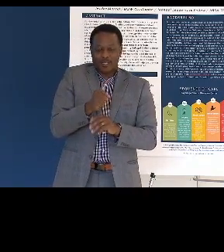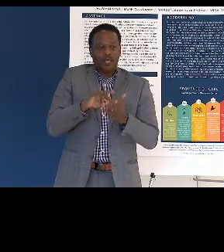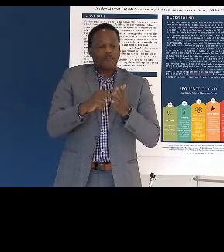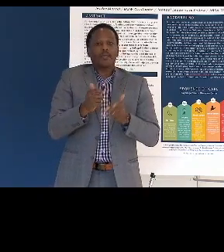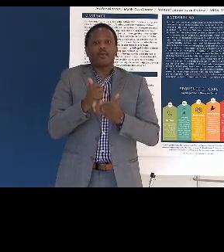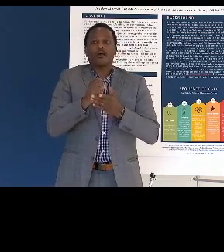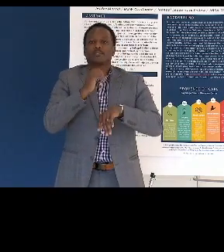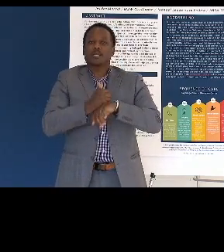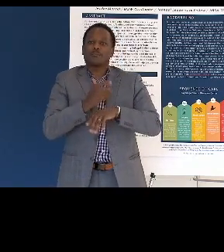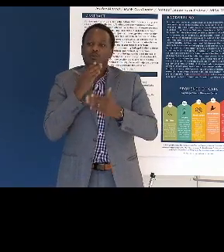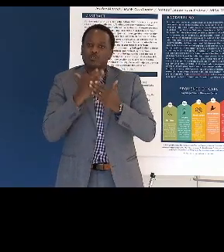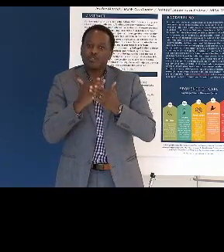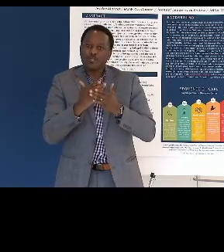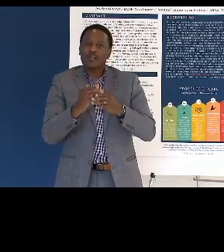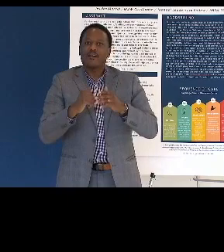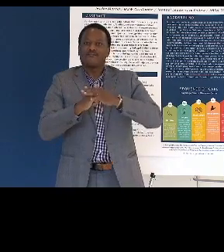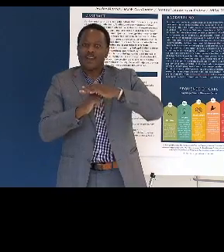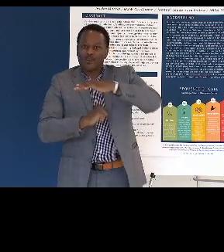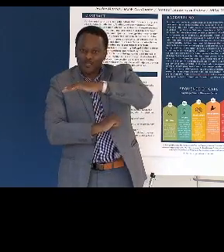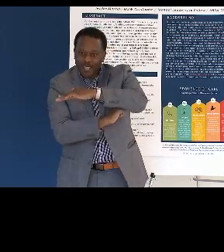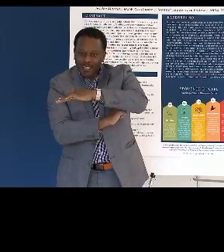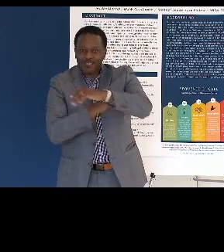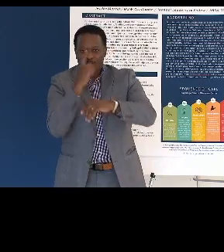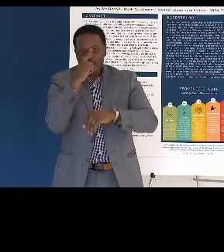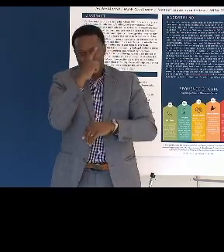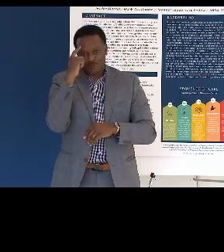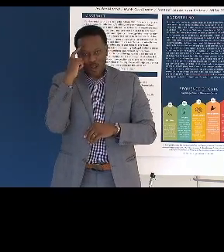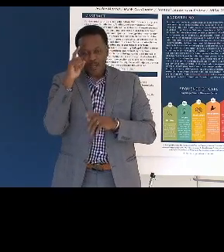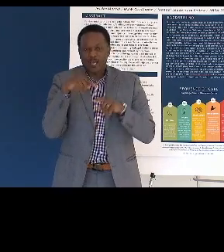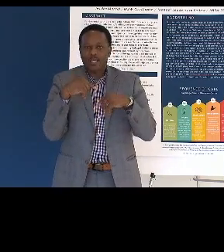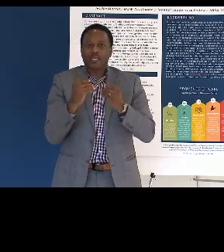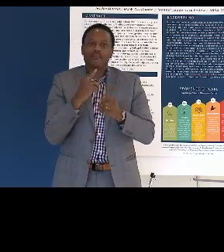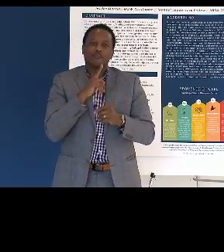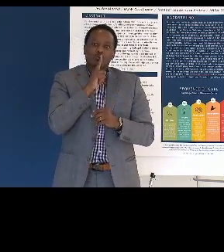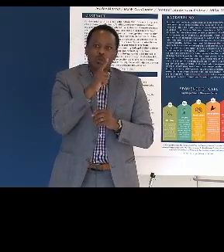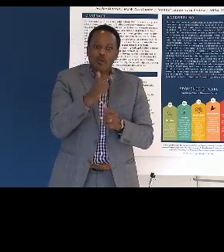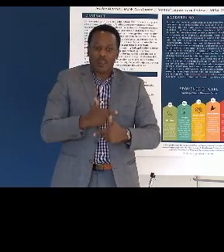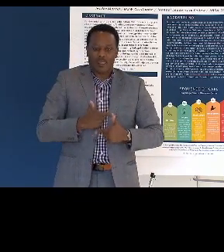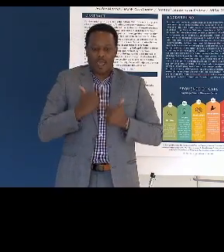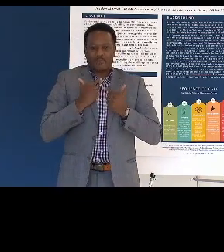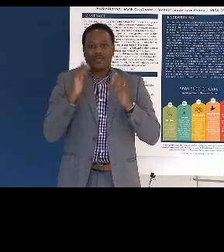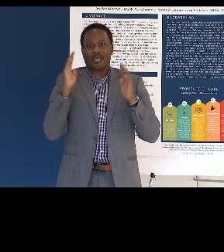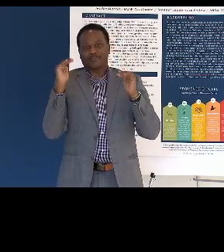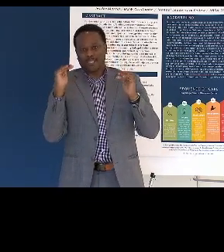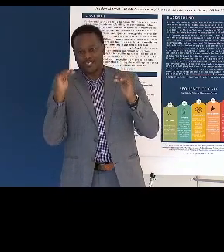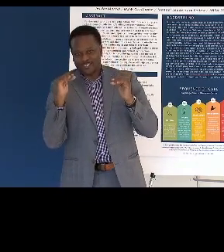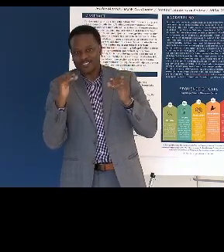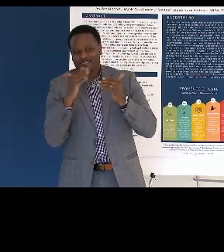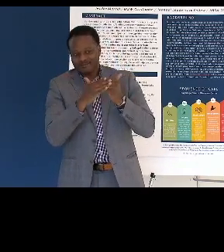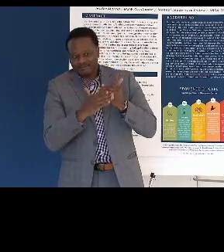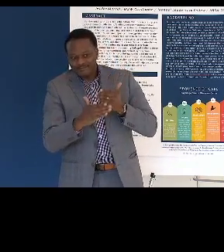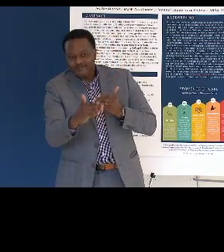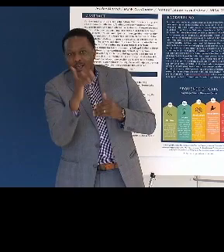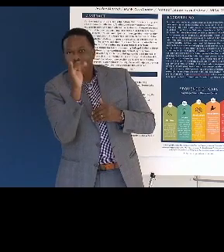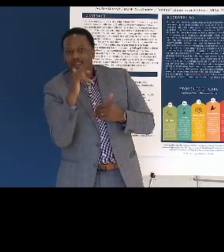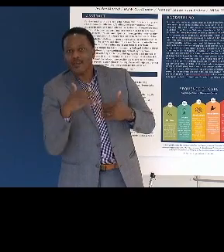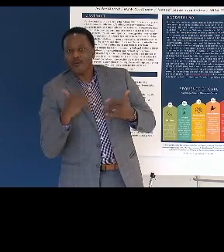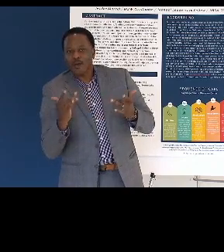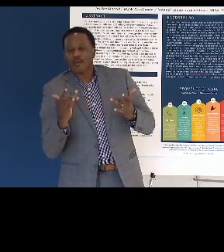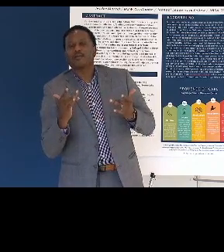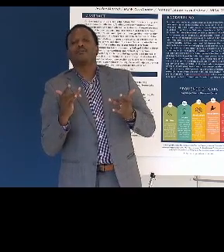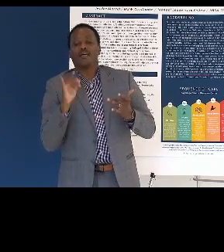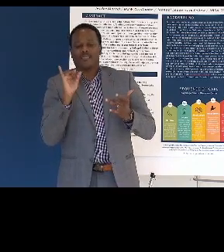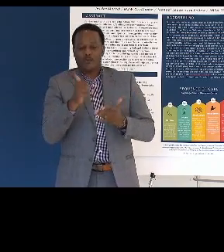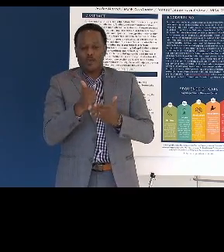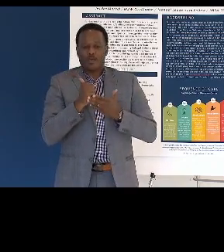foundational education of trauma and give them a realistic idea of what to expect, and then be there to help coach them in real time